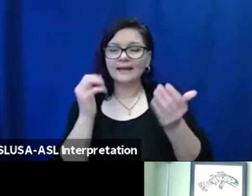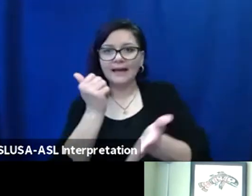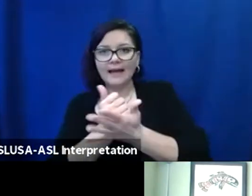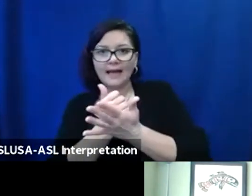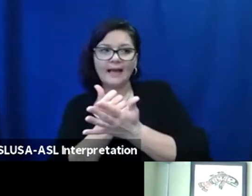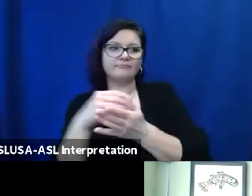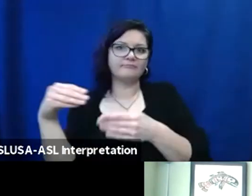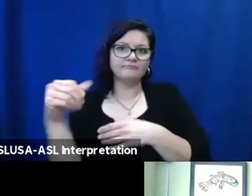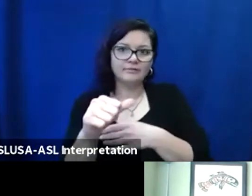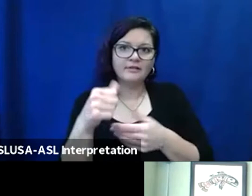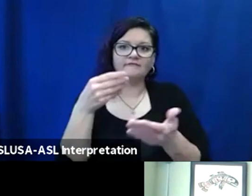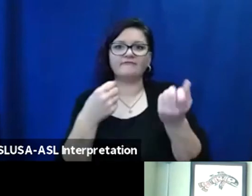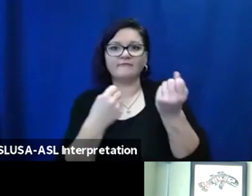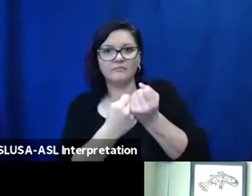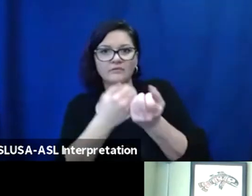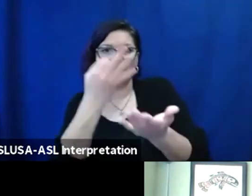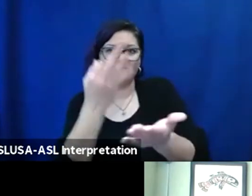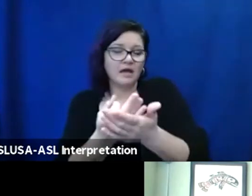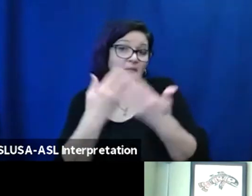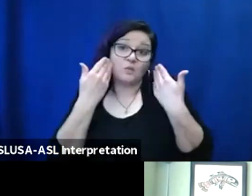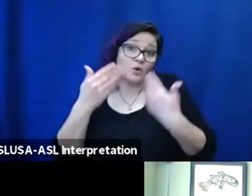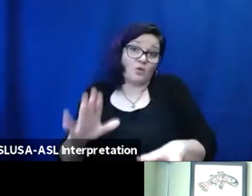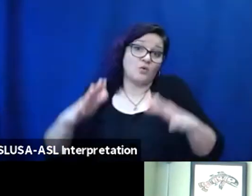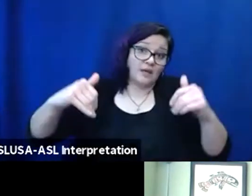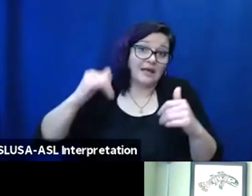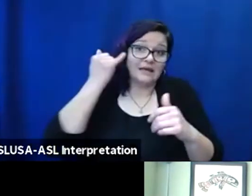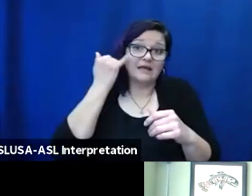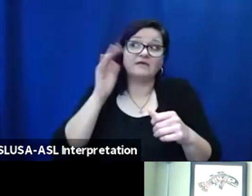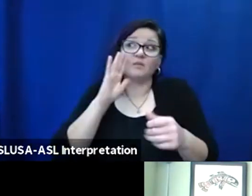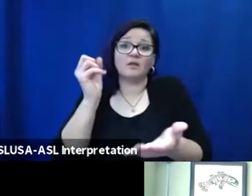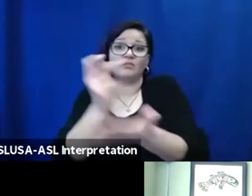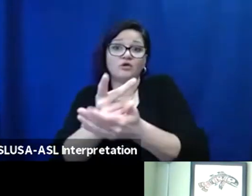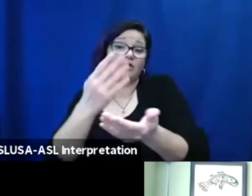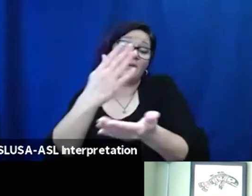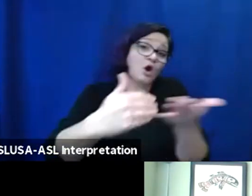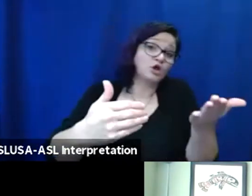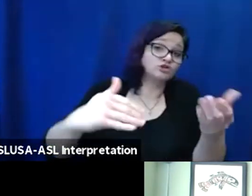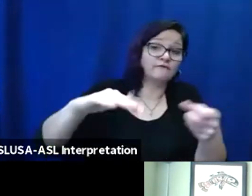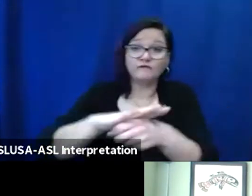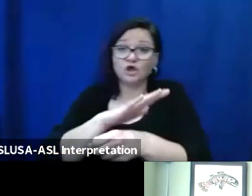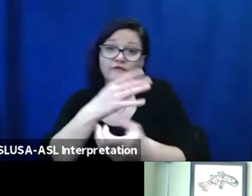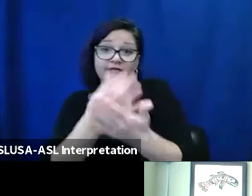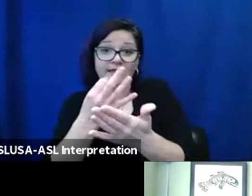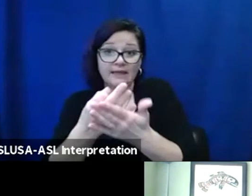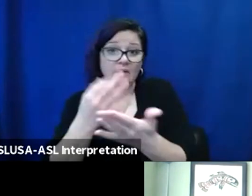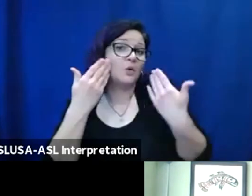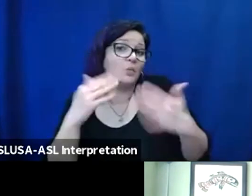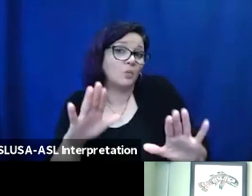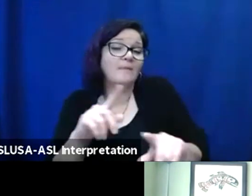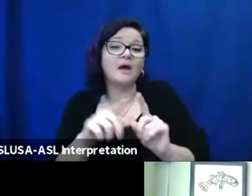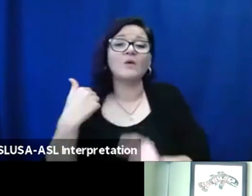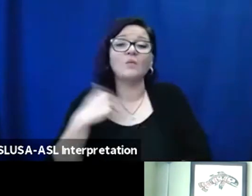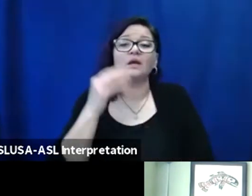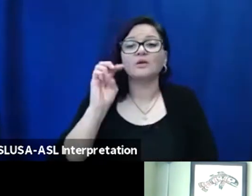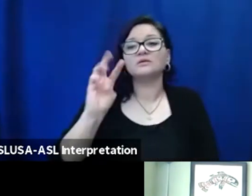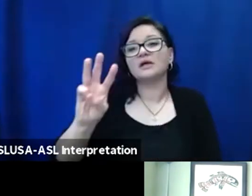to go ahead and include full or partial funding in this biennial budget. We know that